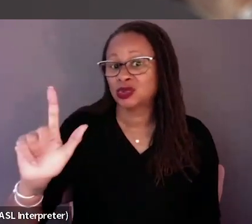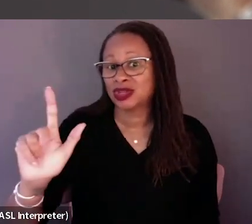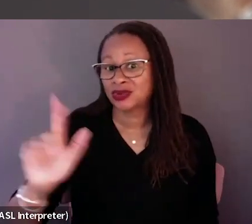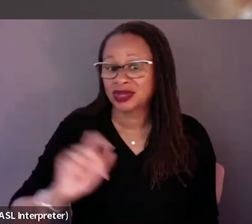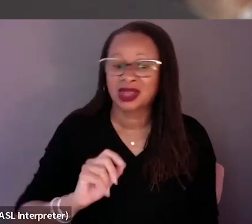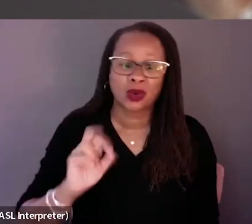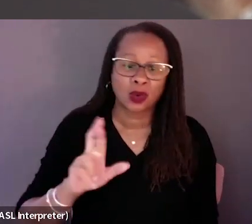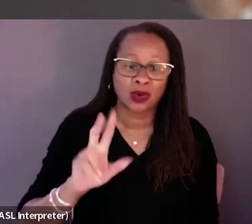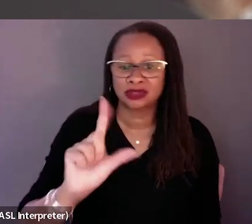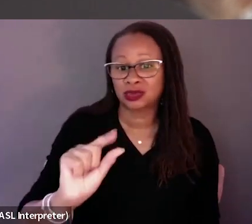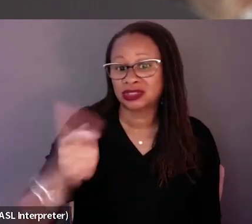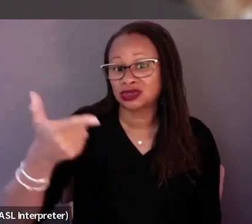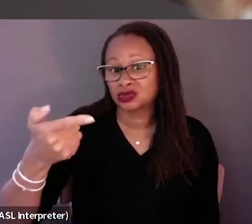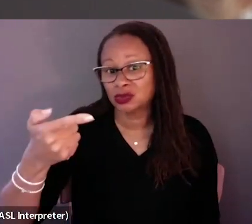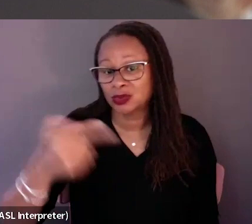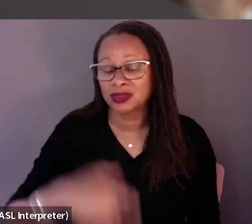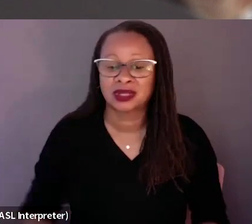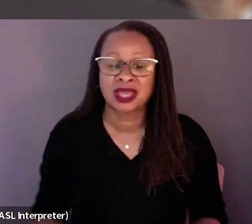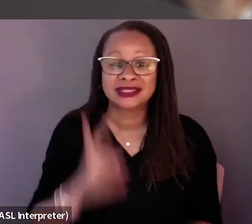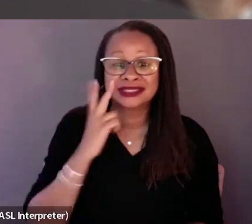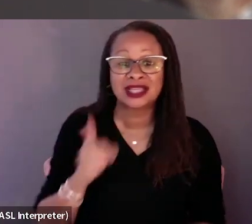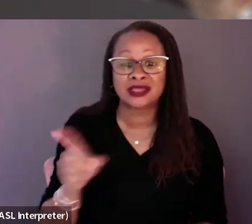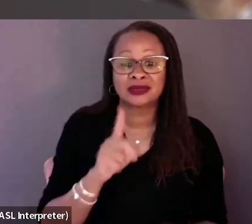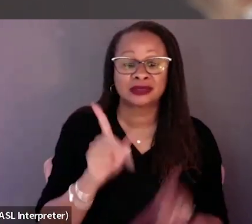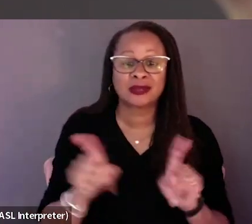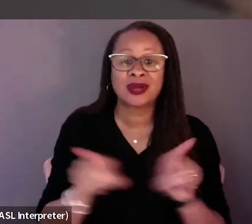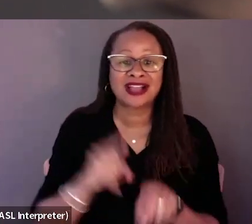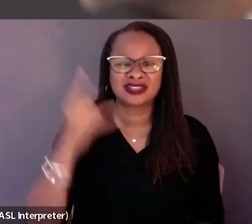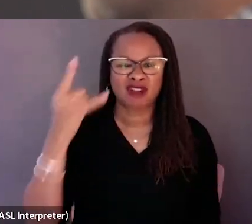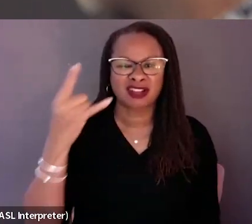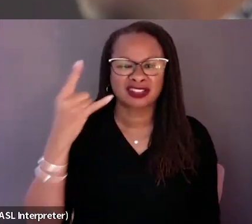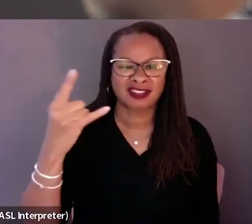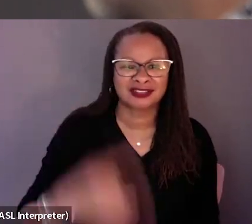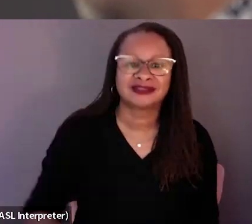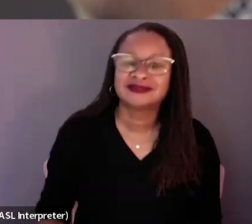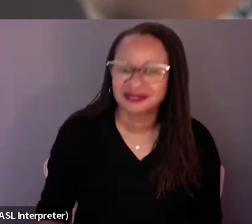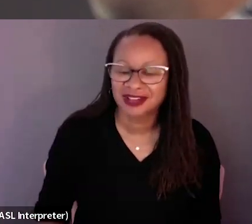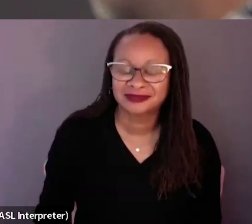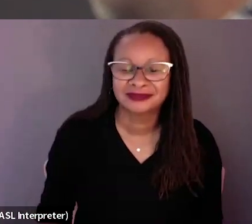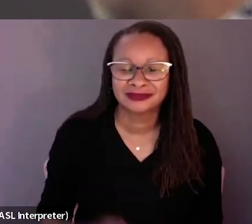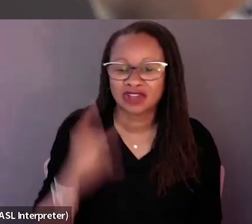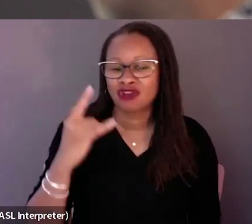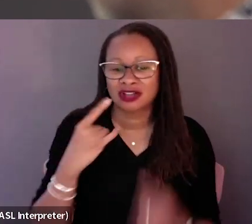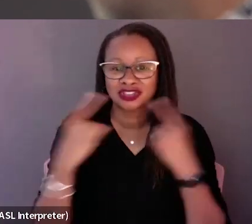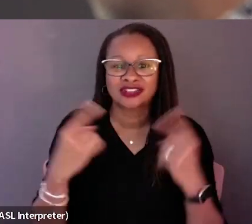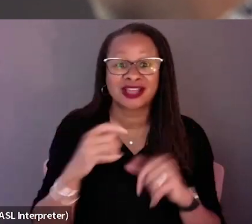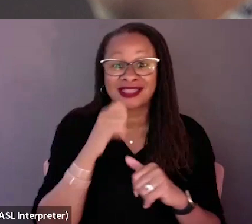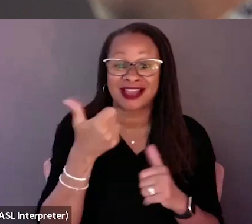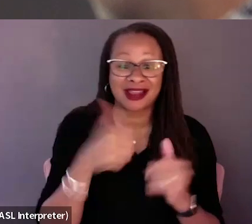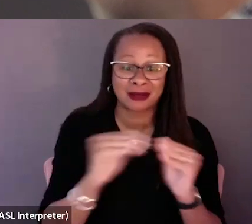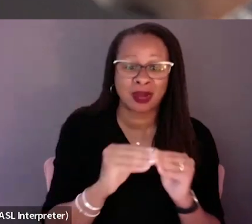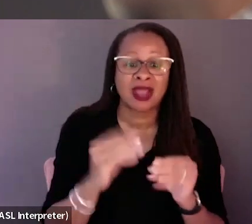or 2021, like see those people as rock stars. They are like not anymore, like maybe